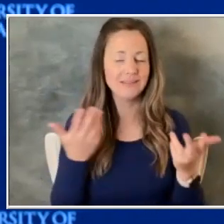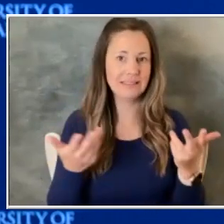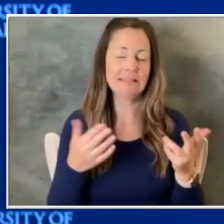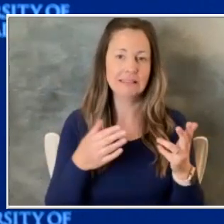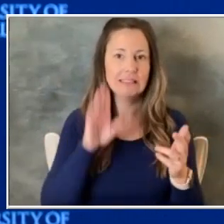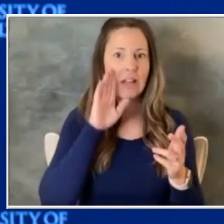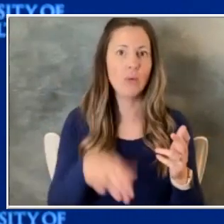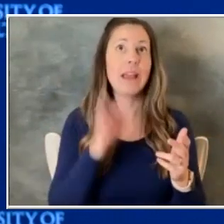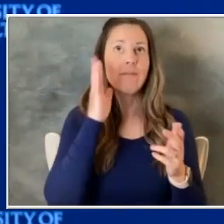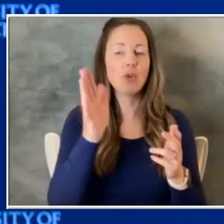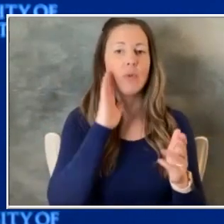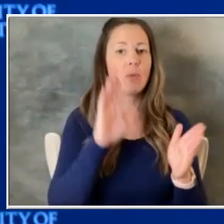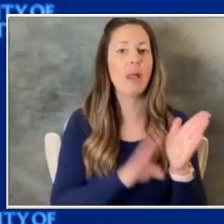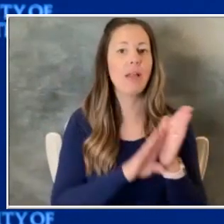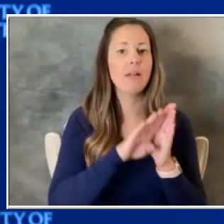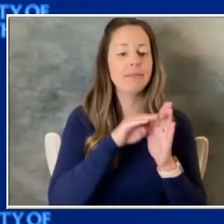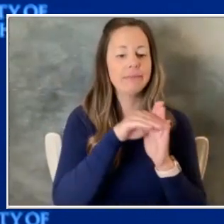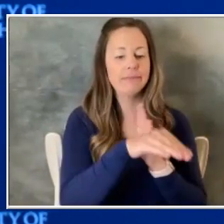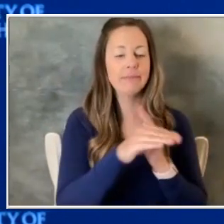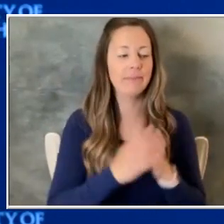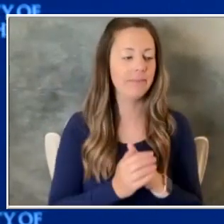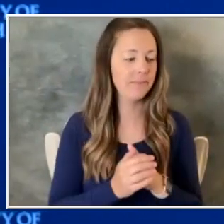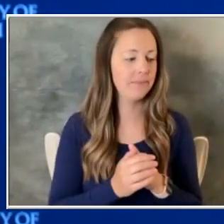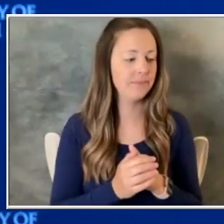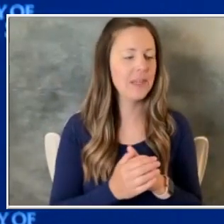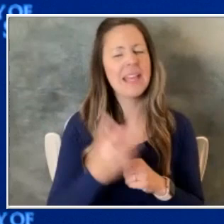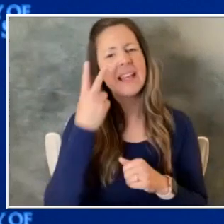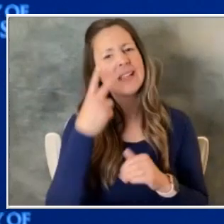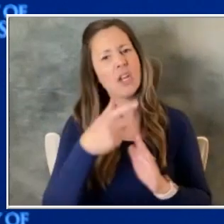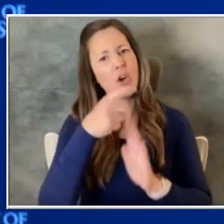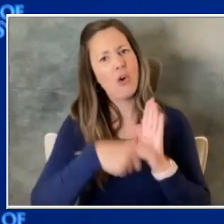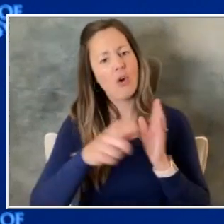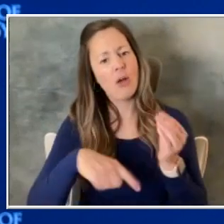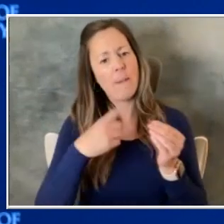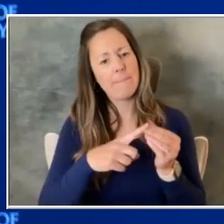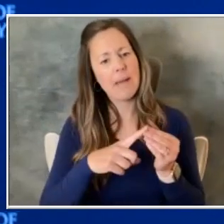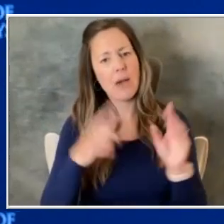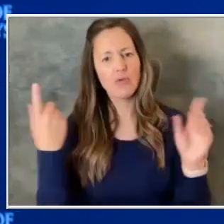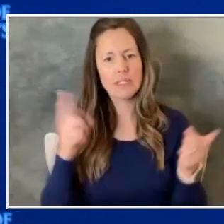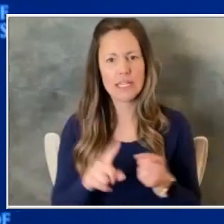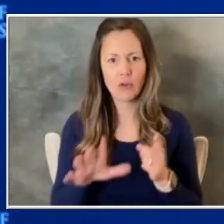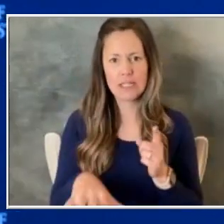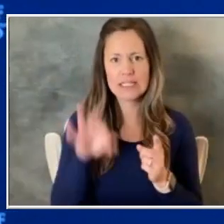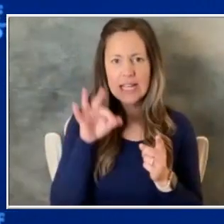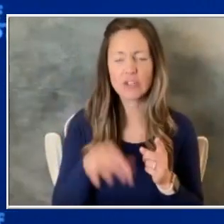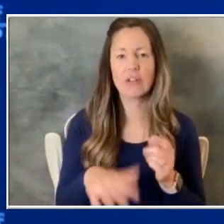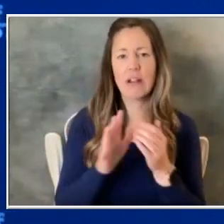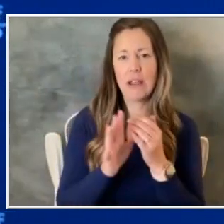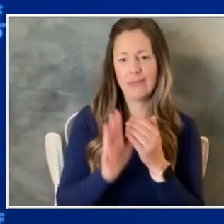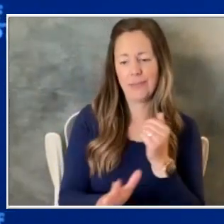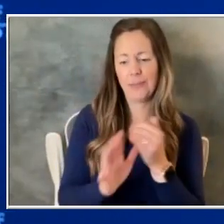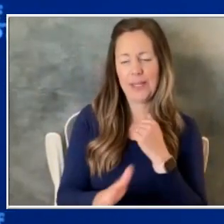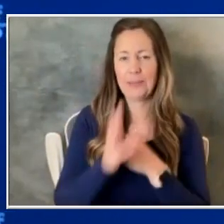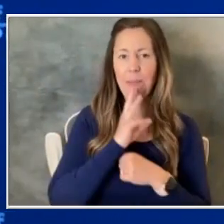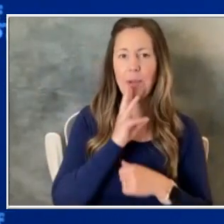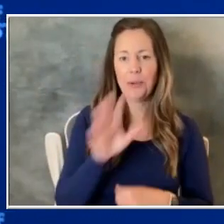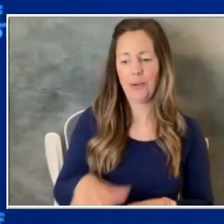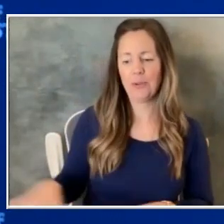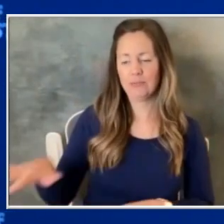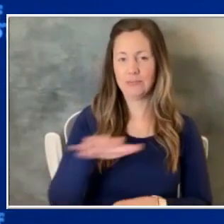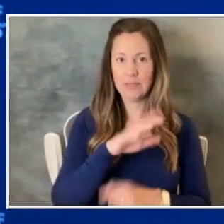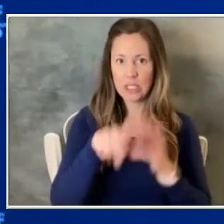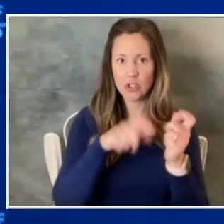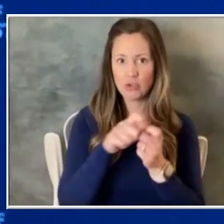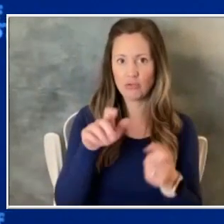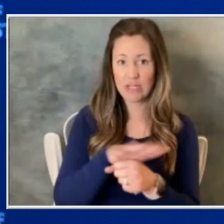article about decreased detection in wastewater in certain areas of the United States. So hopefully that